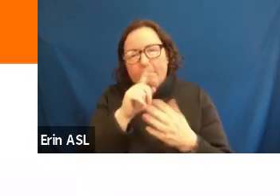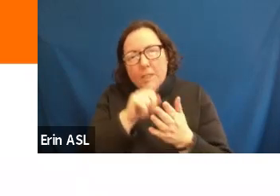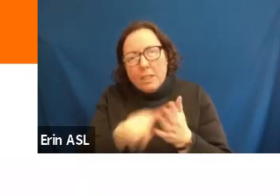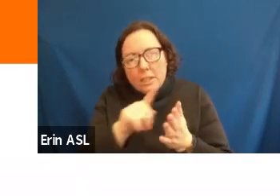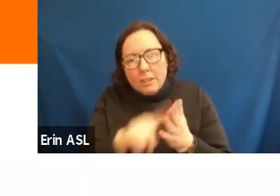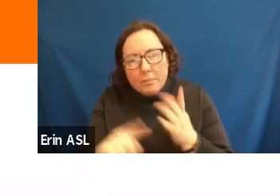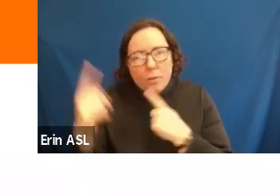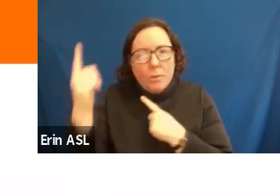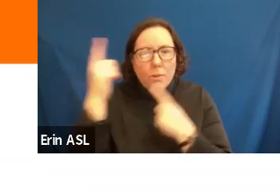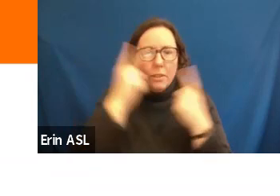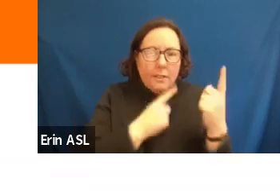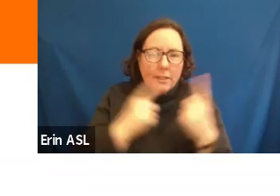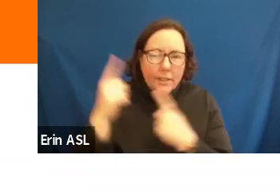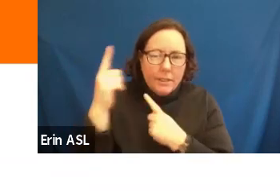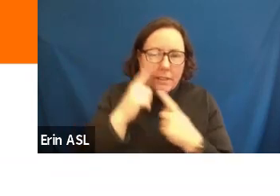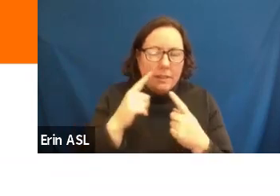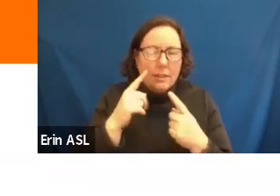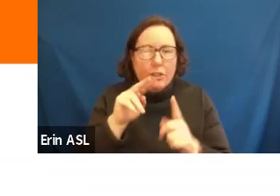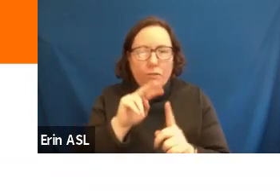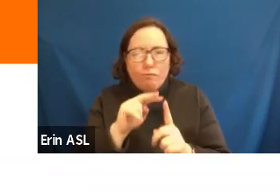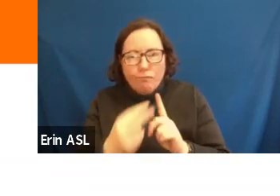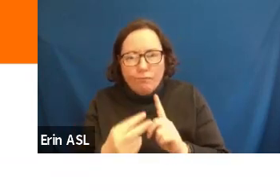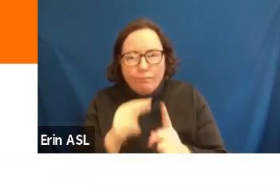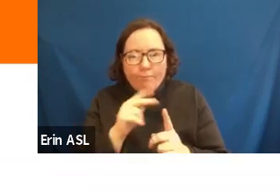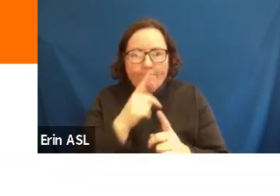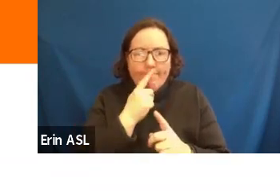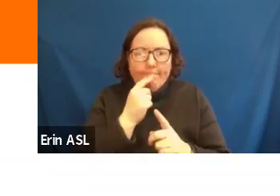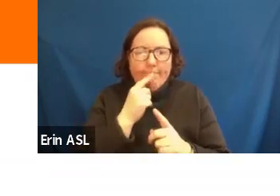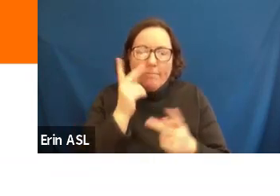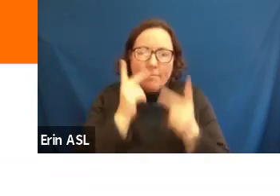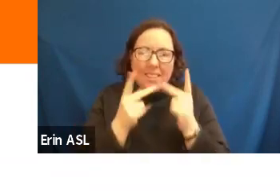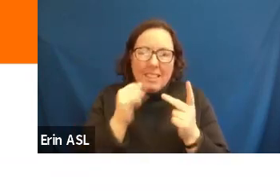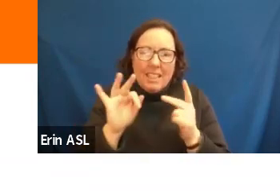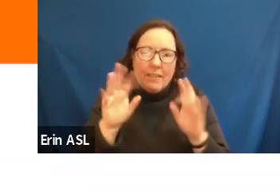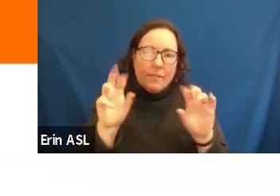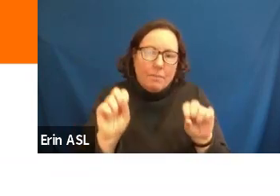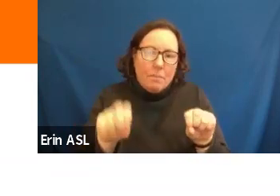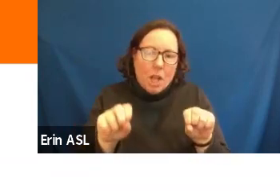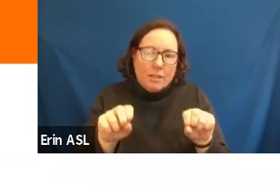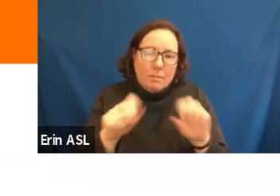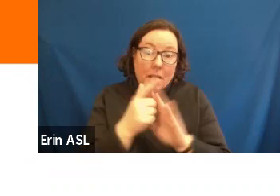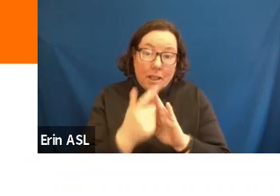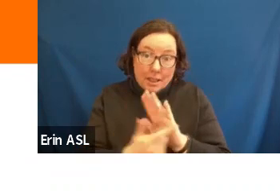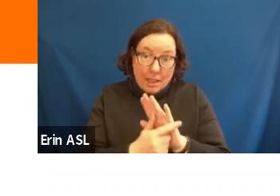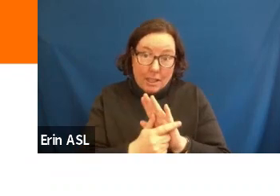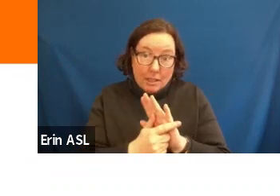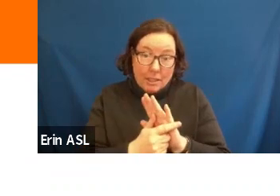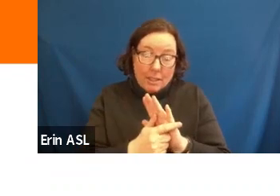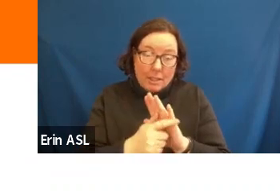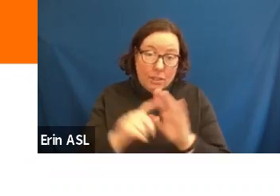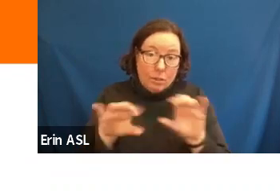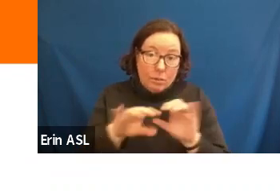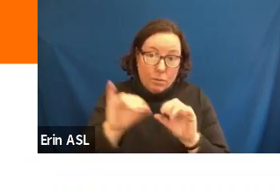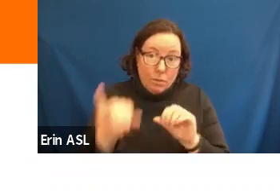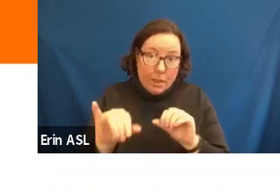explore and, you know, see if it is possible legally.